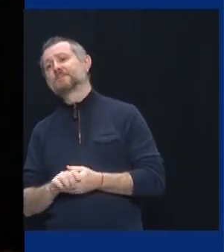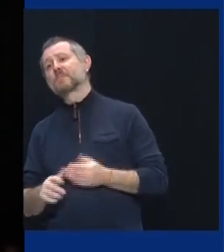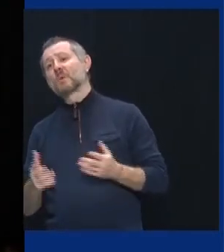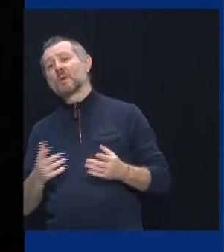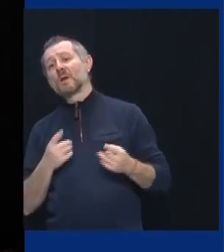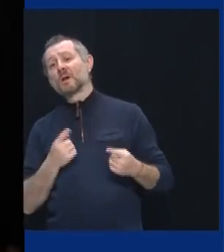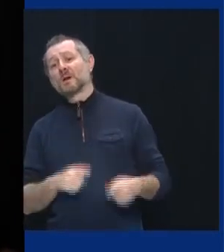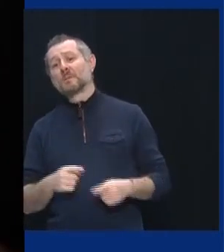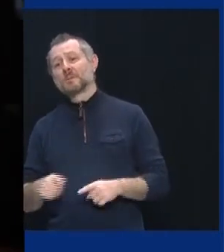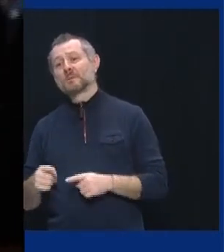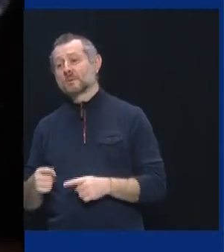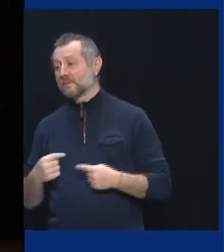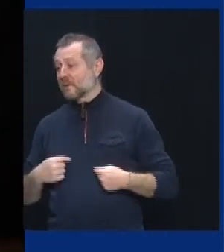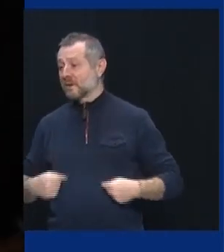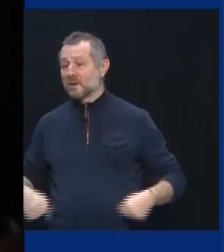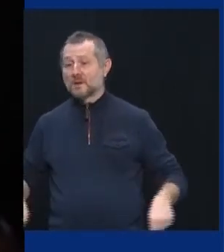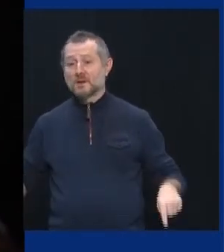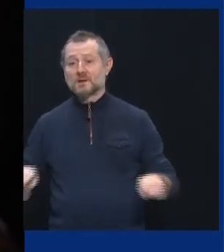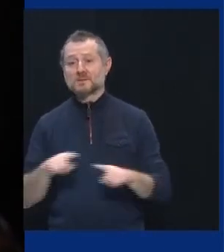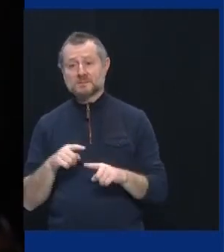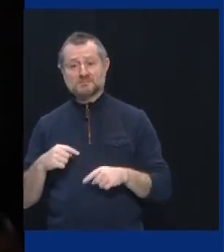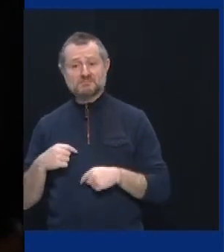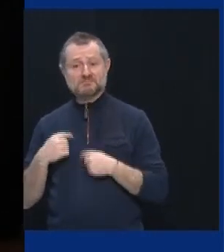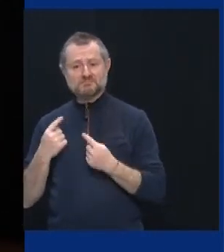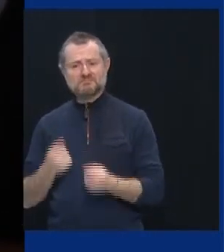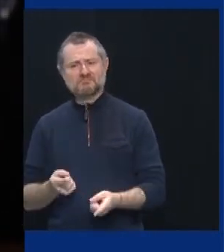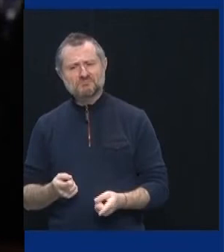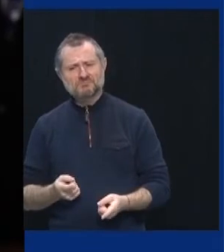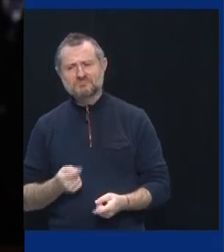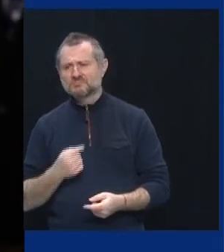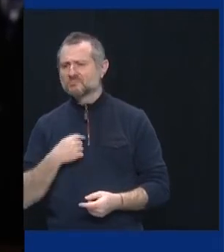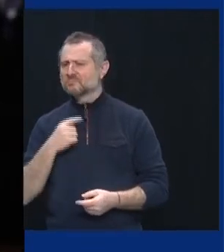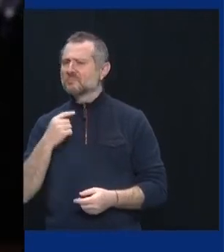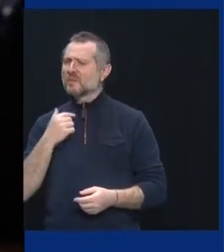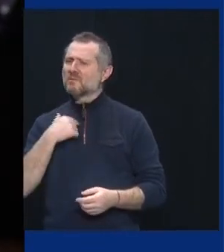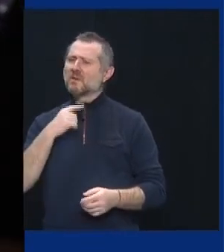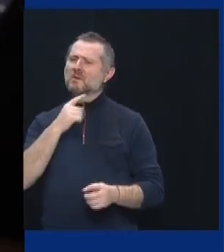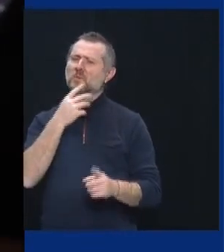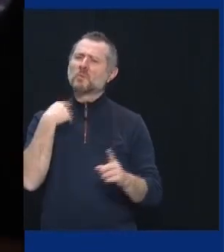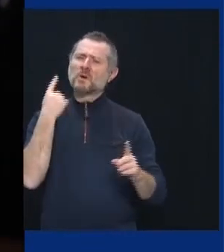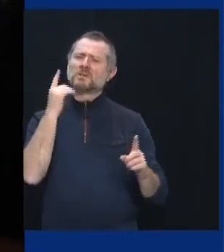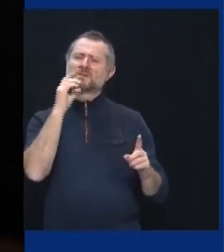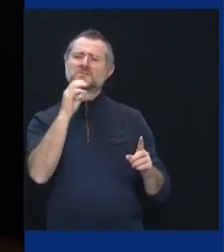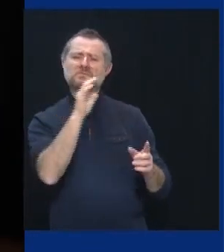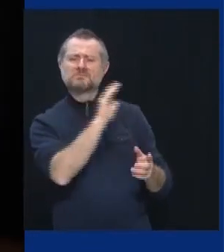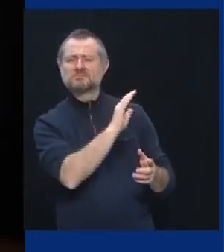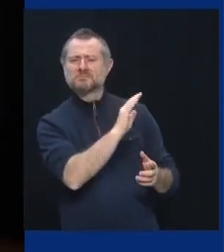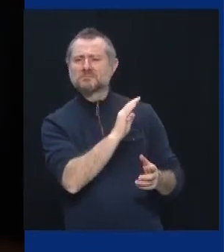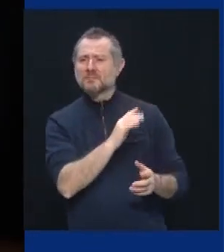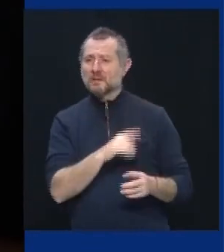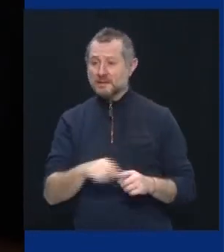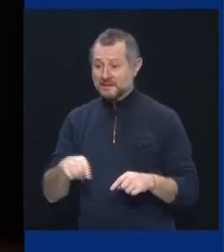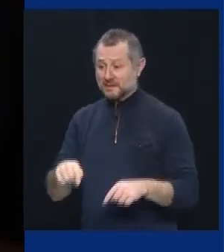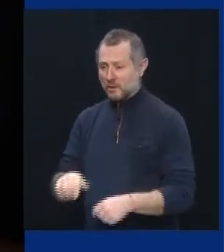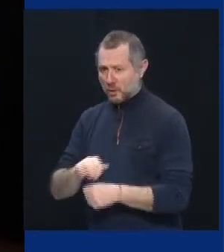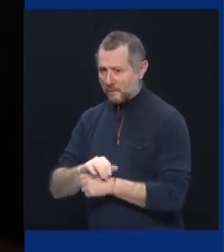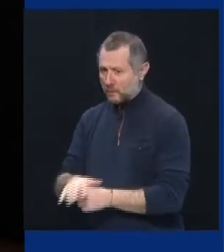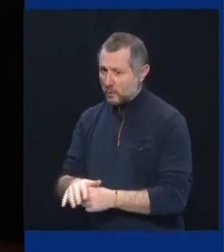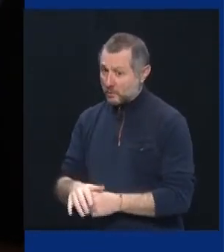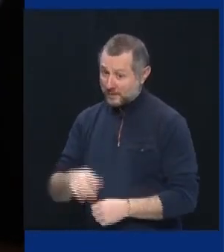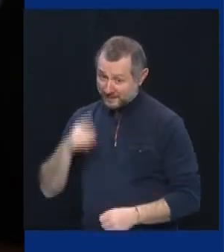us, not only in Washington, but with this virus, that in order for this